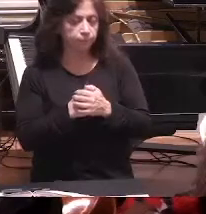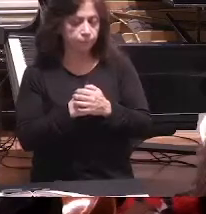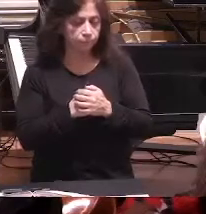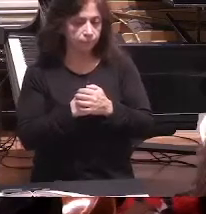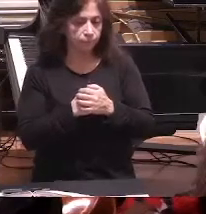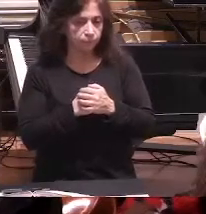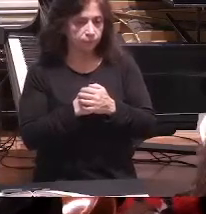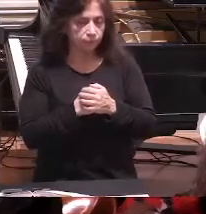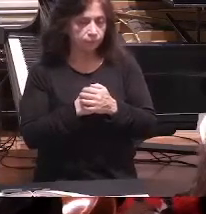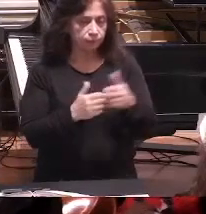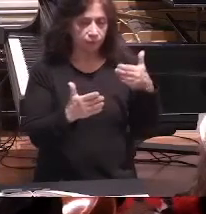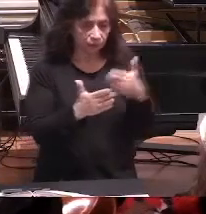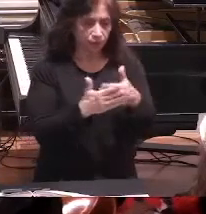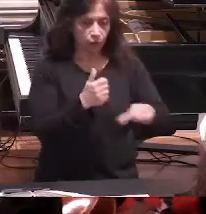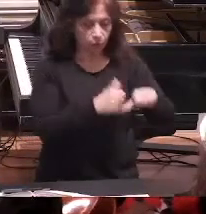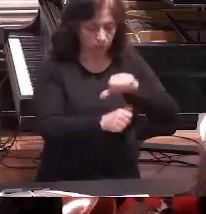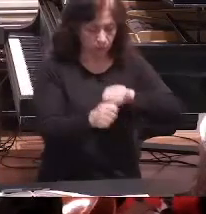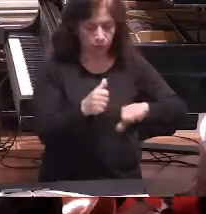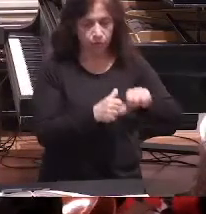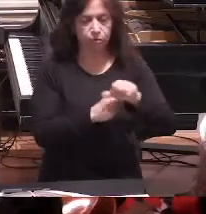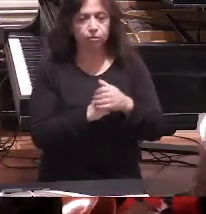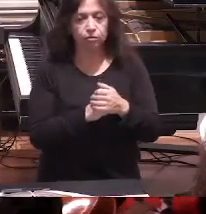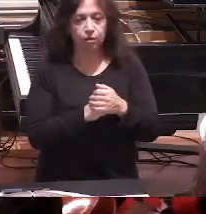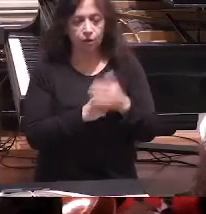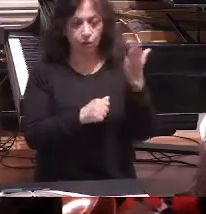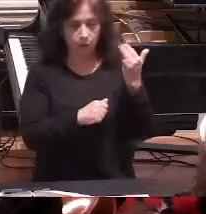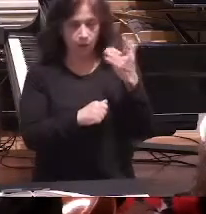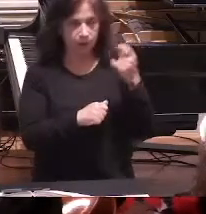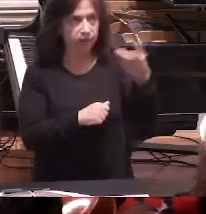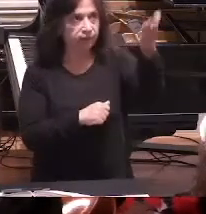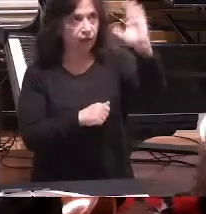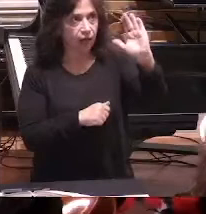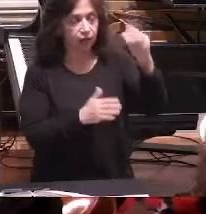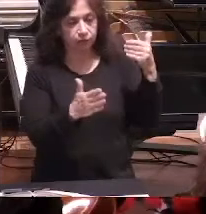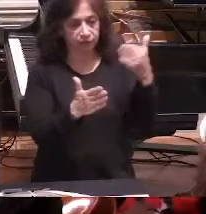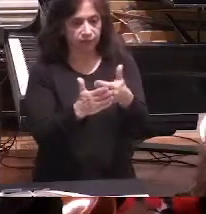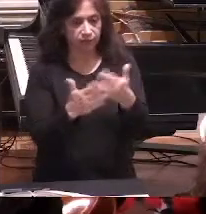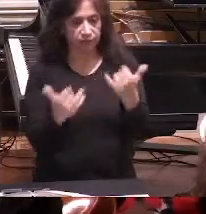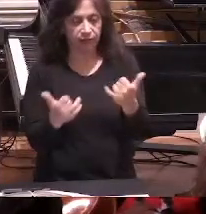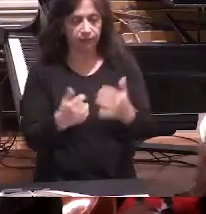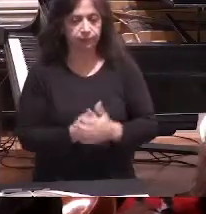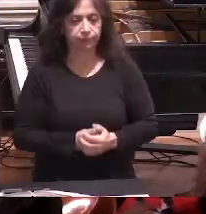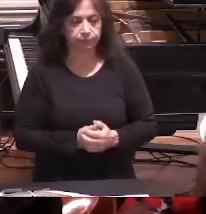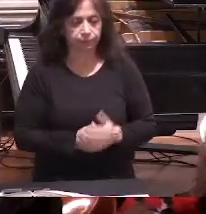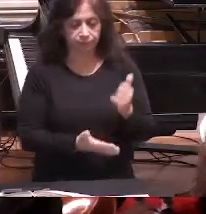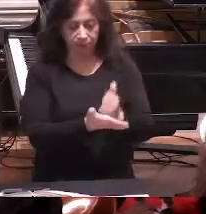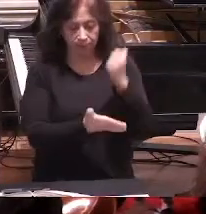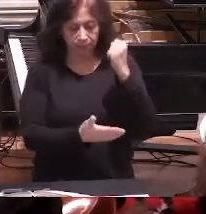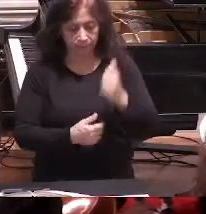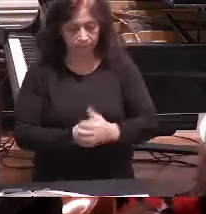Draw near to one another, for God draws near today.